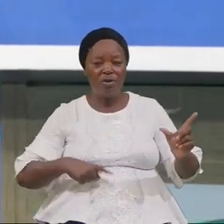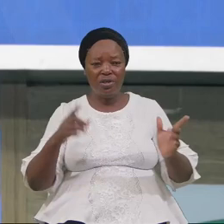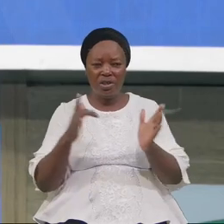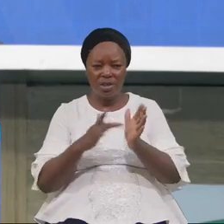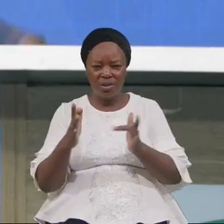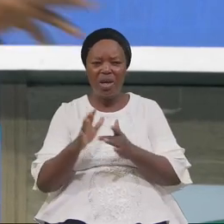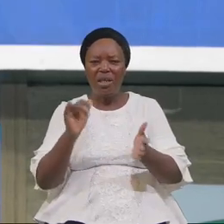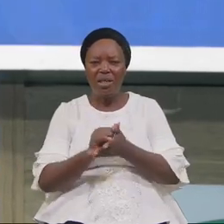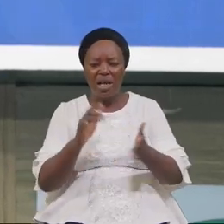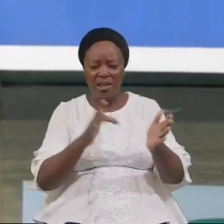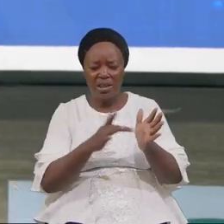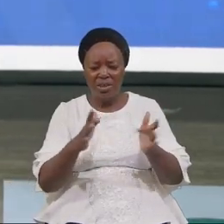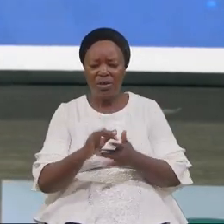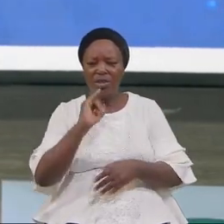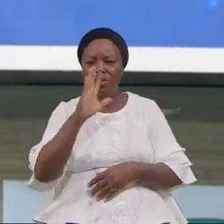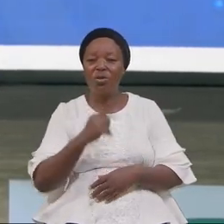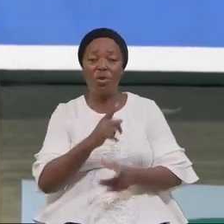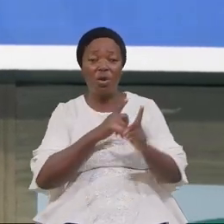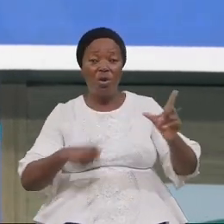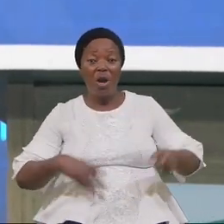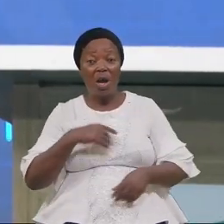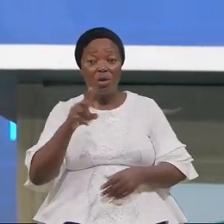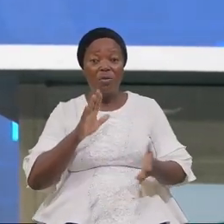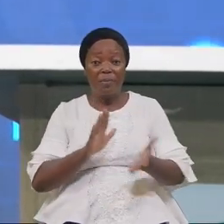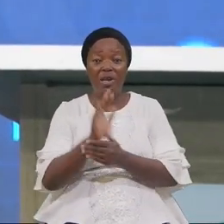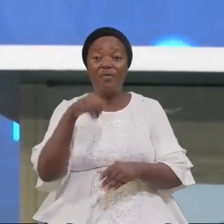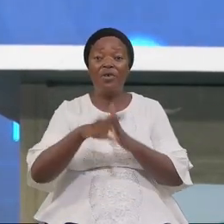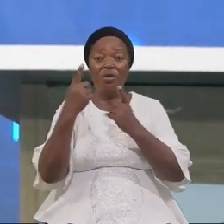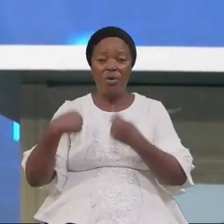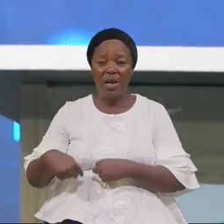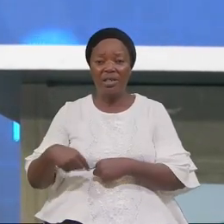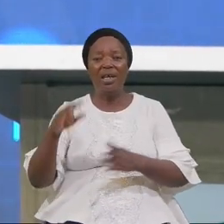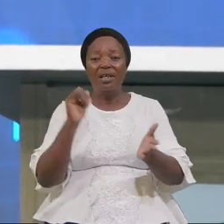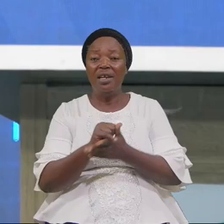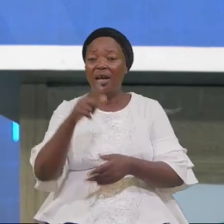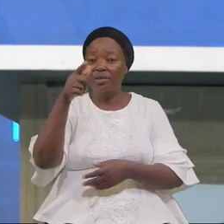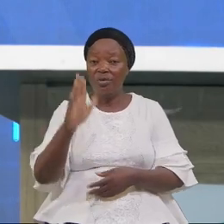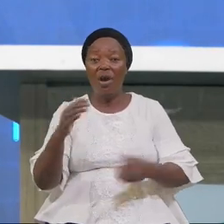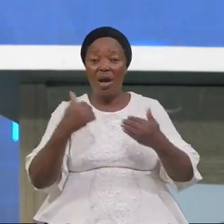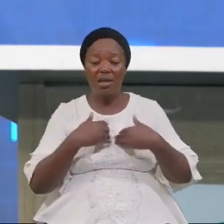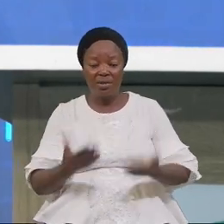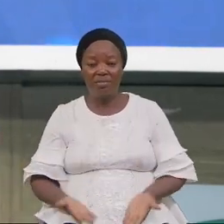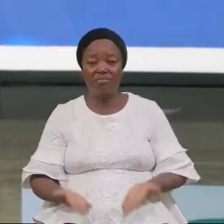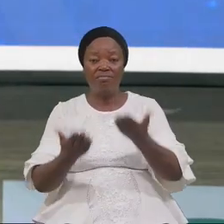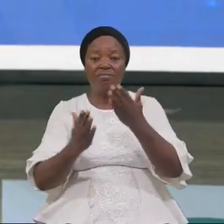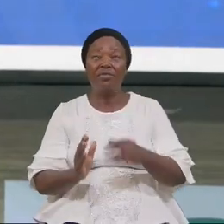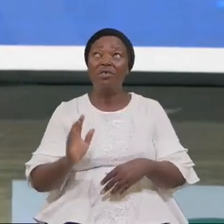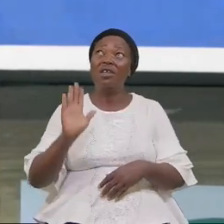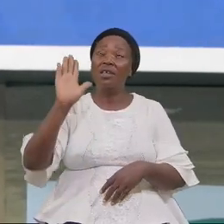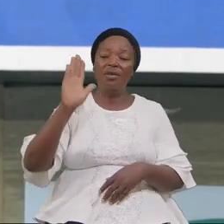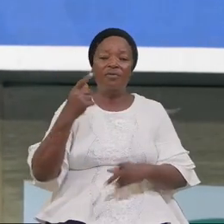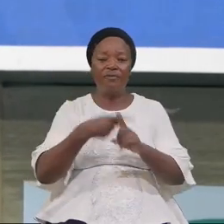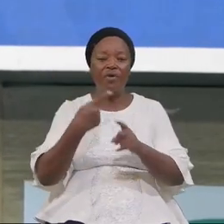Jesus as your Lord, and shalt believe in thine heart that God has raised him from the